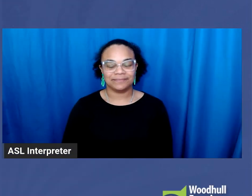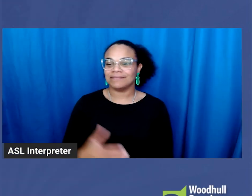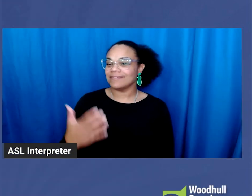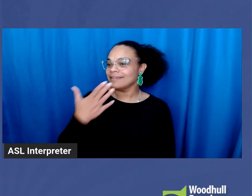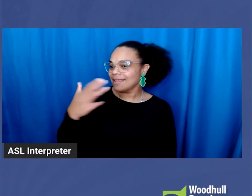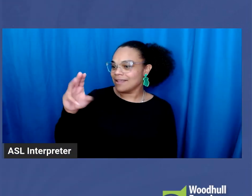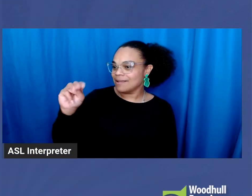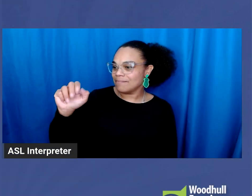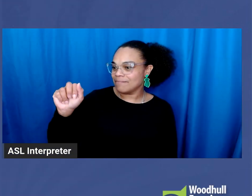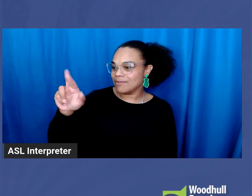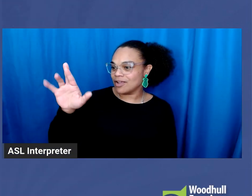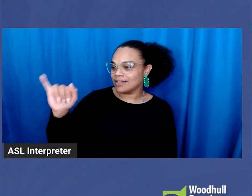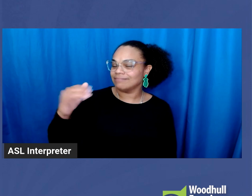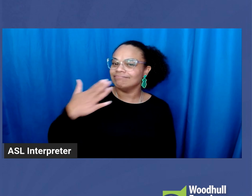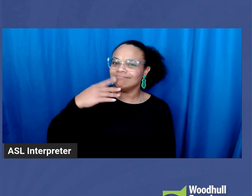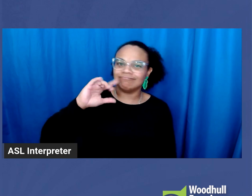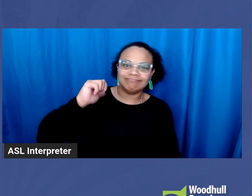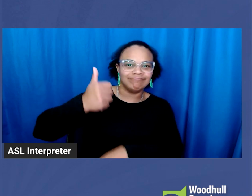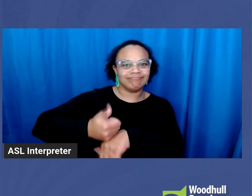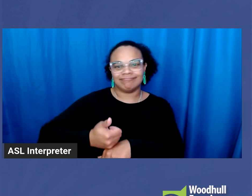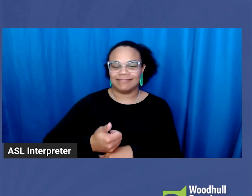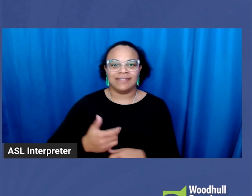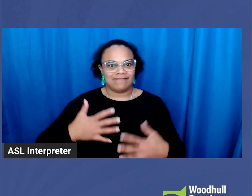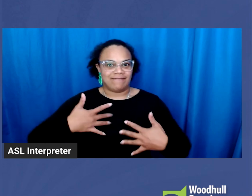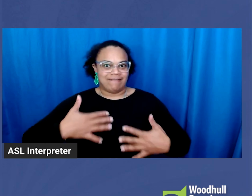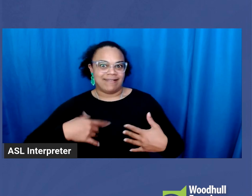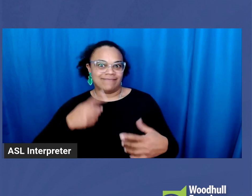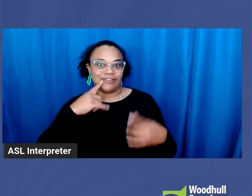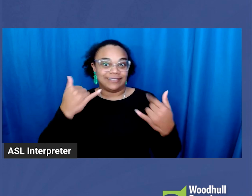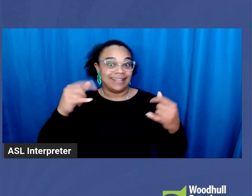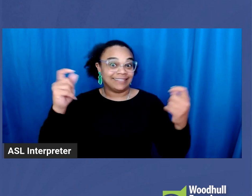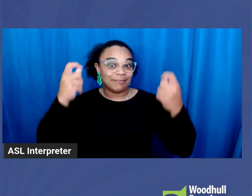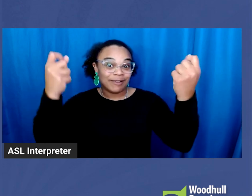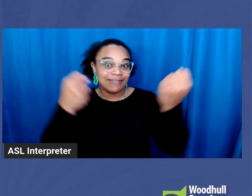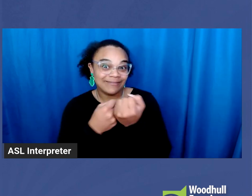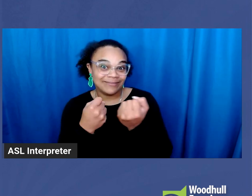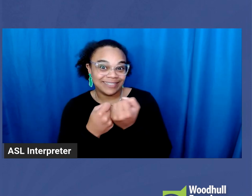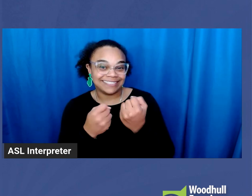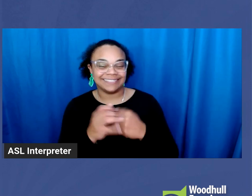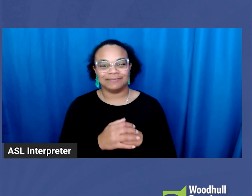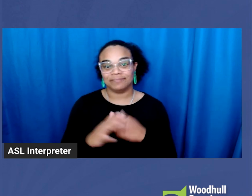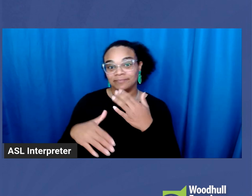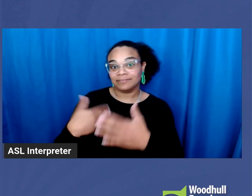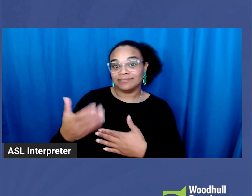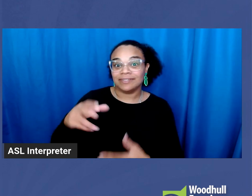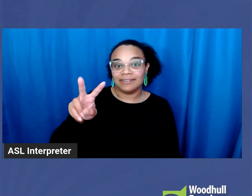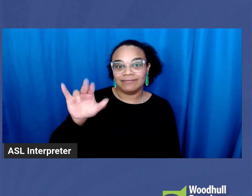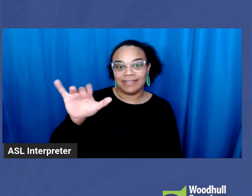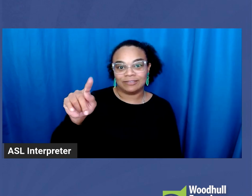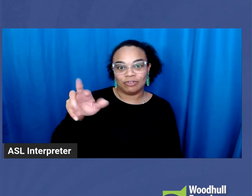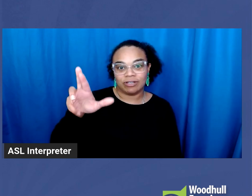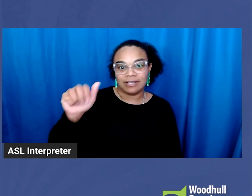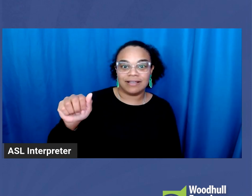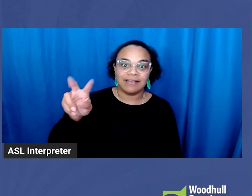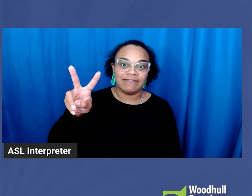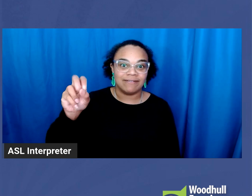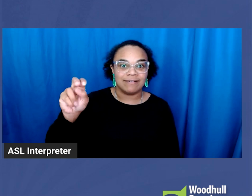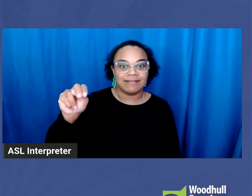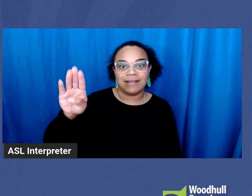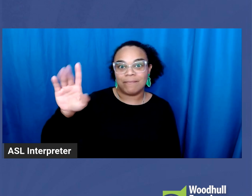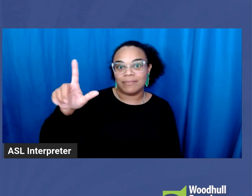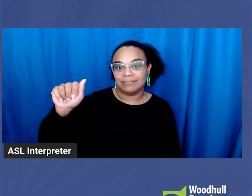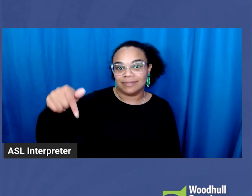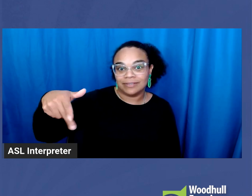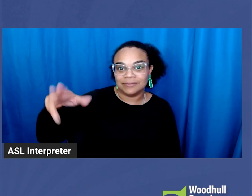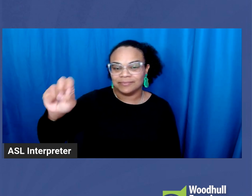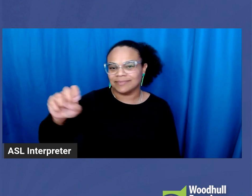Thank you, Mari, for setting the scene for today's celebration of advocacy. Next, Victoria Von Black is a pioneering, non-binary, trans feminine